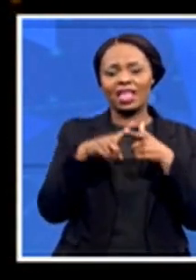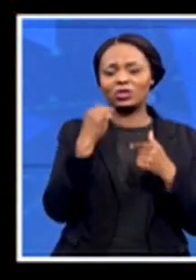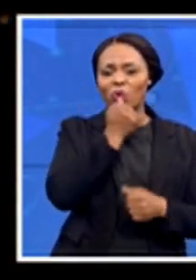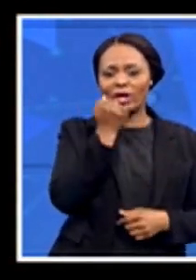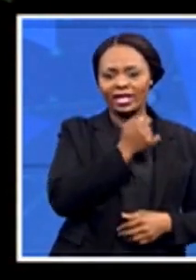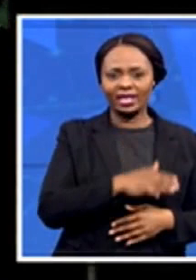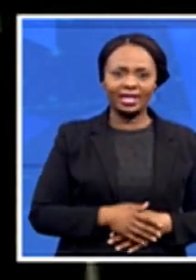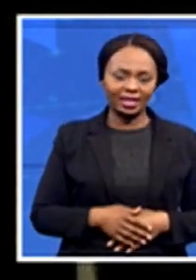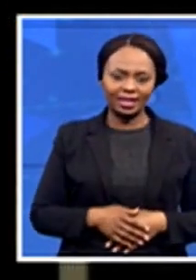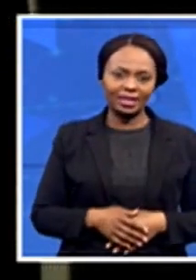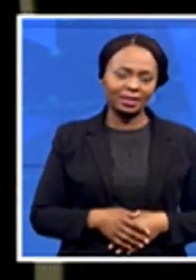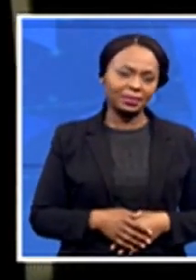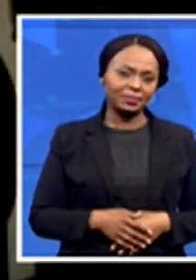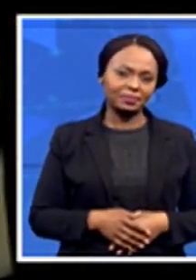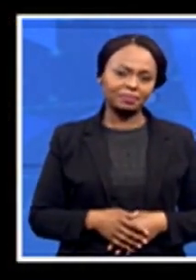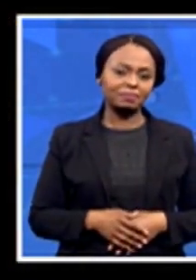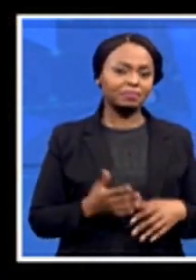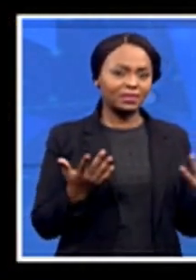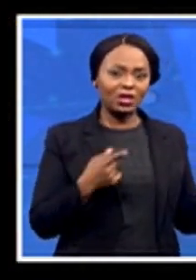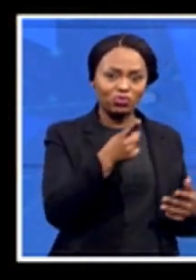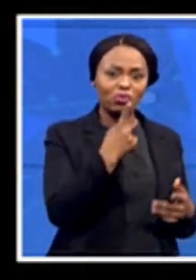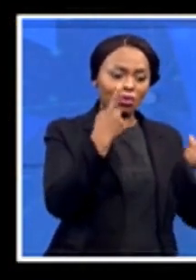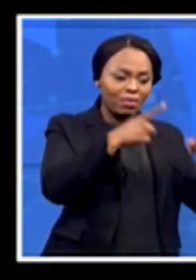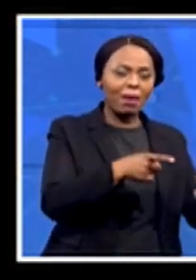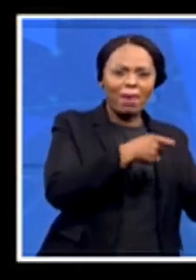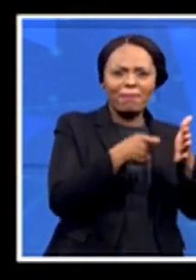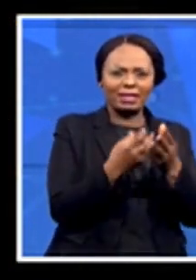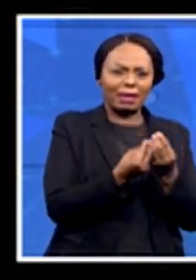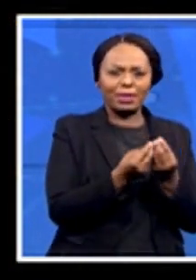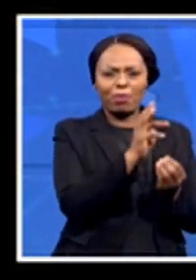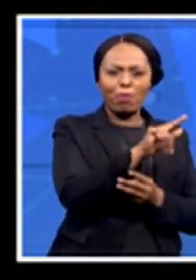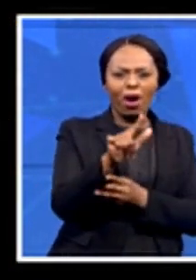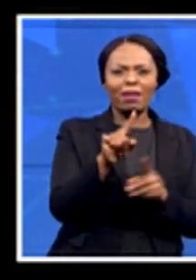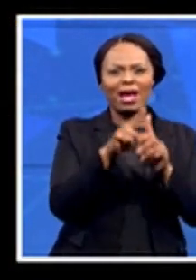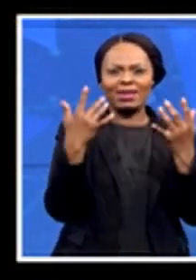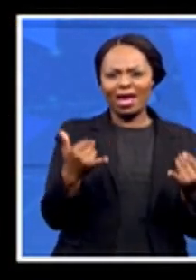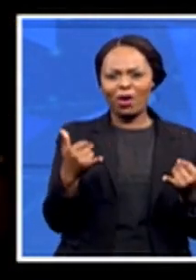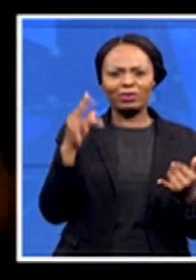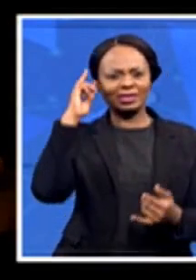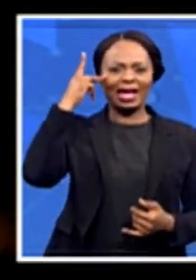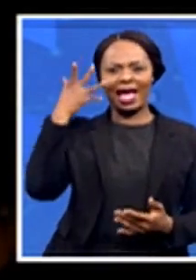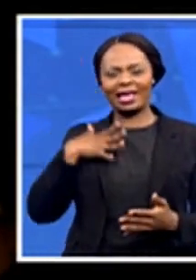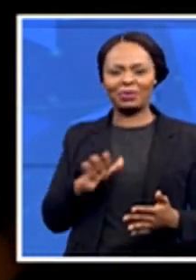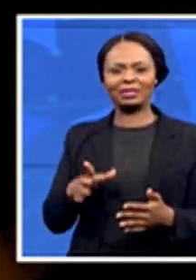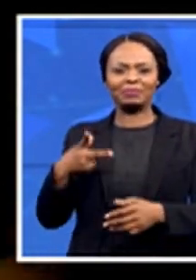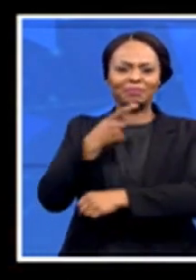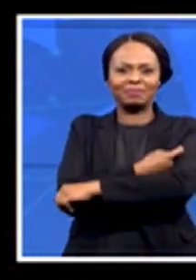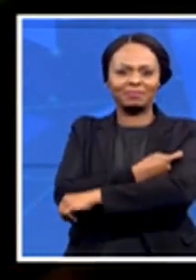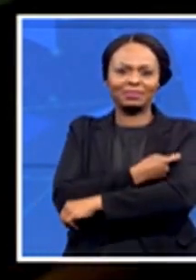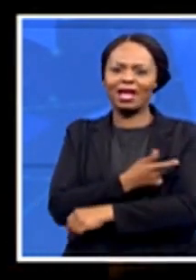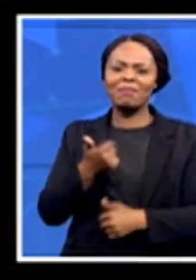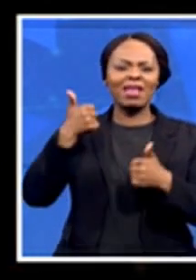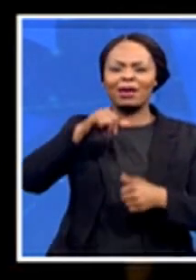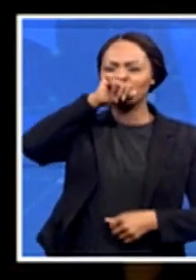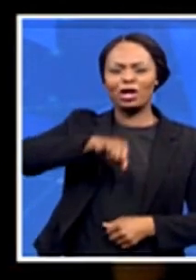do your shopping, but now you get a chance to be vaccinated. How does it make you feel? I love it because seriously, I've